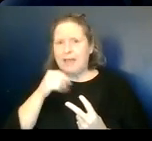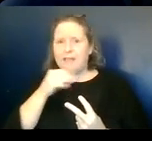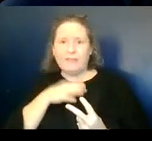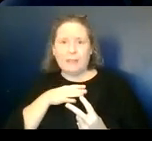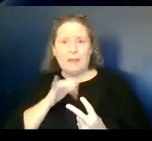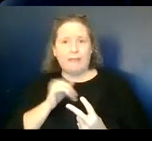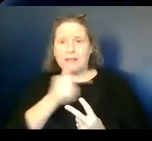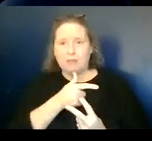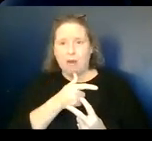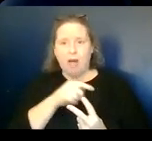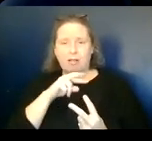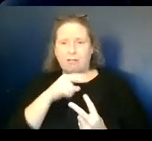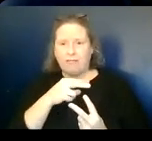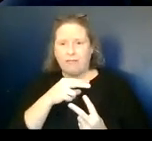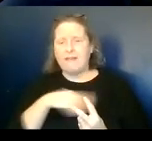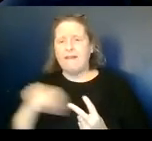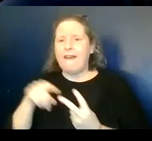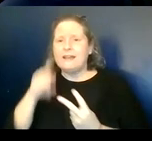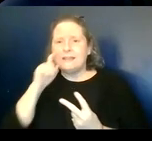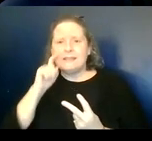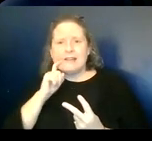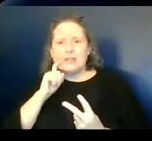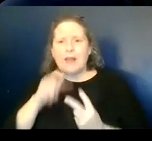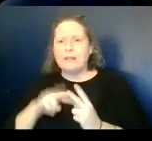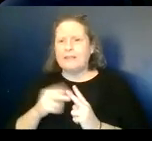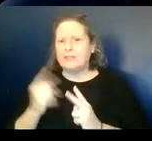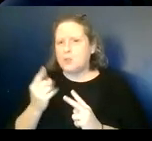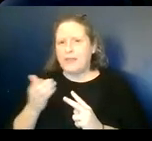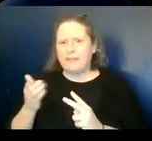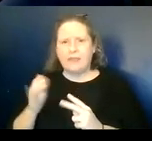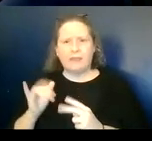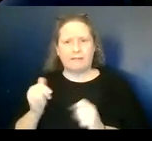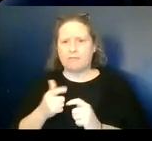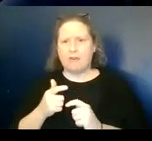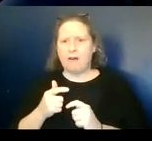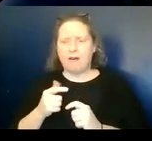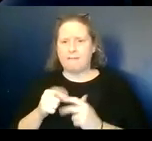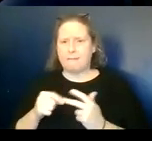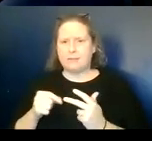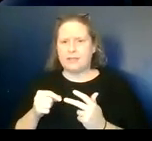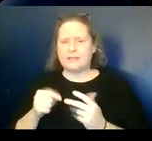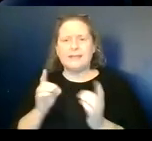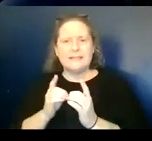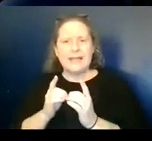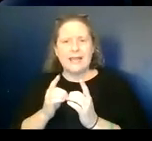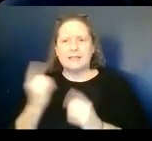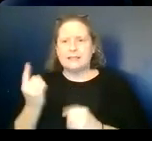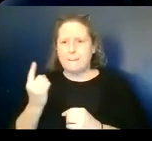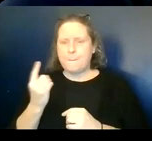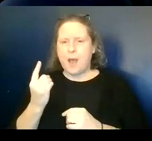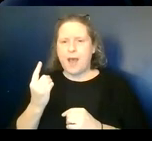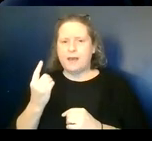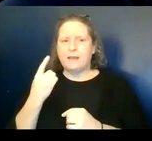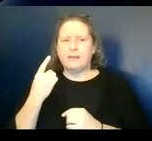sexuality is just one thing usually, which is dating somebody from a